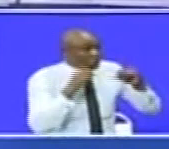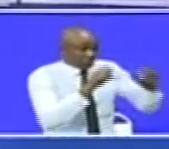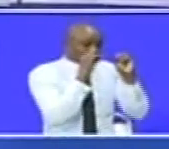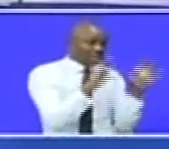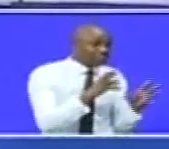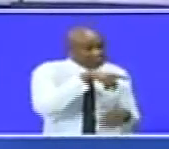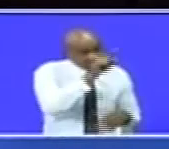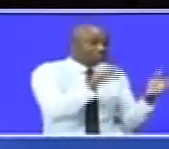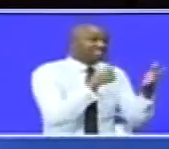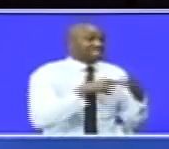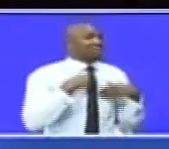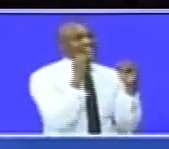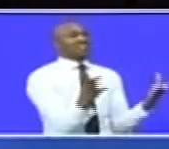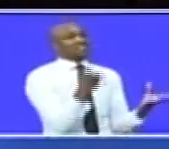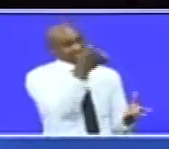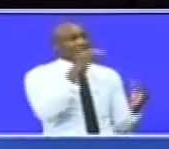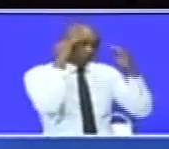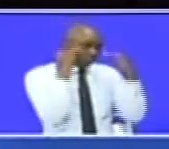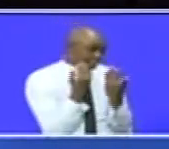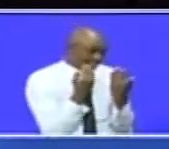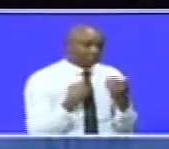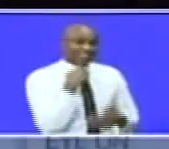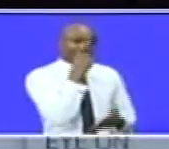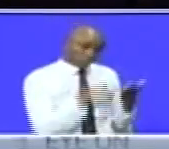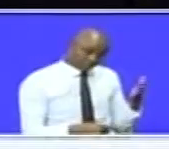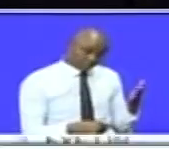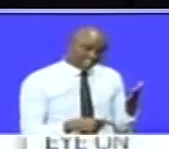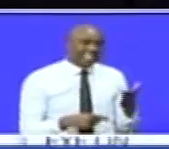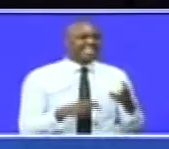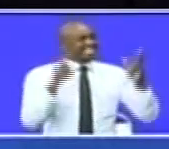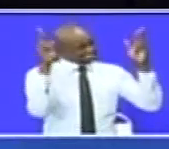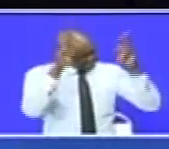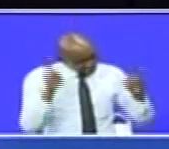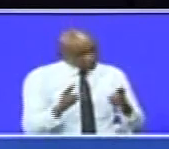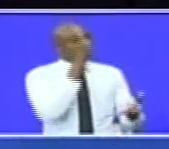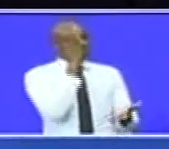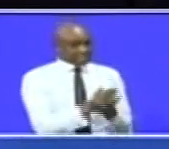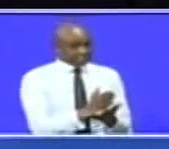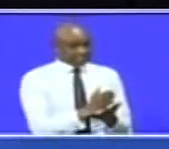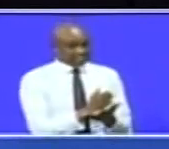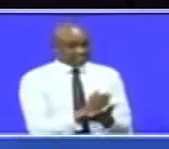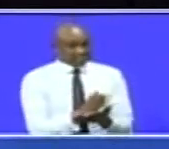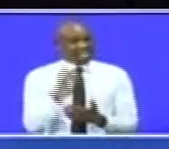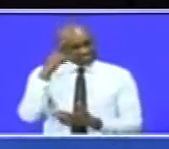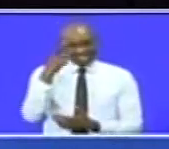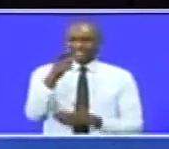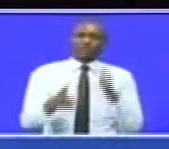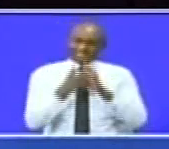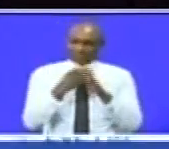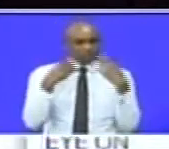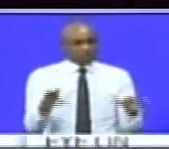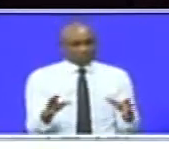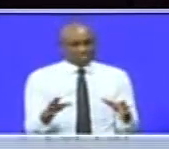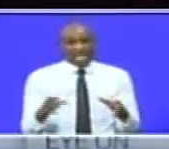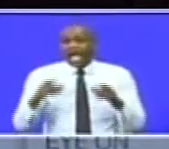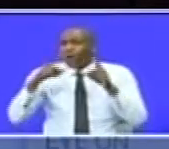therefore they were not found guilty. But I'm saying that to the international justice, it's past doom. The